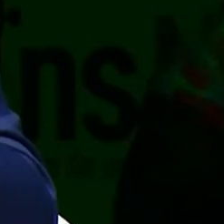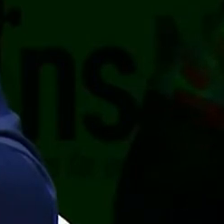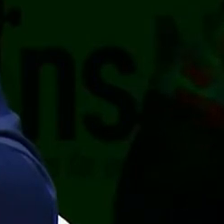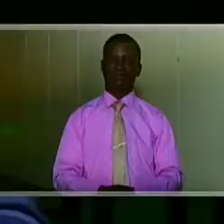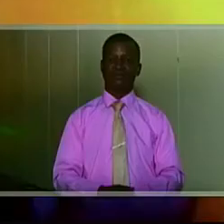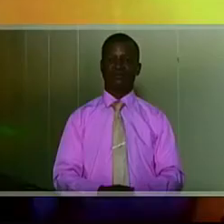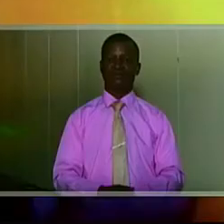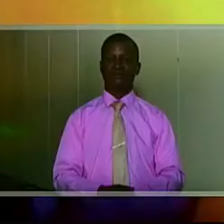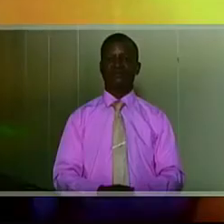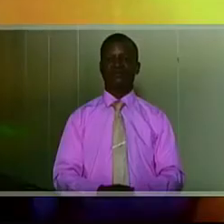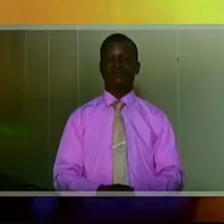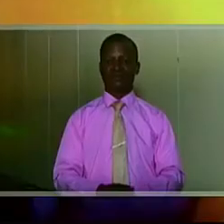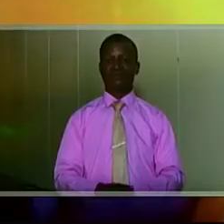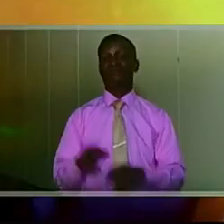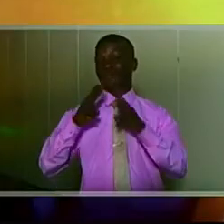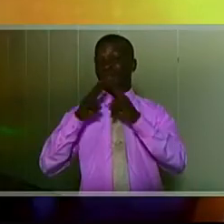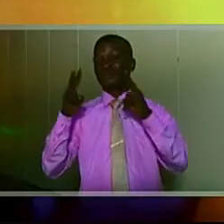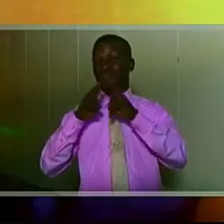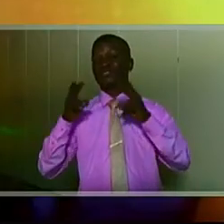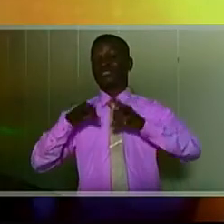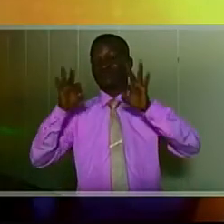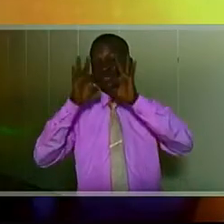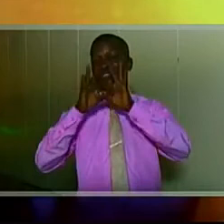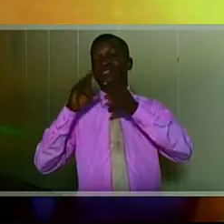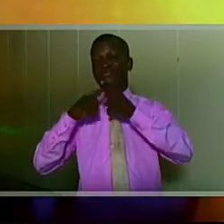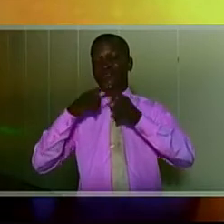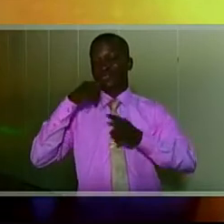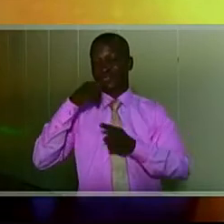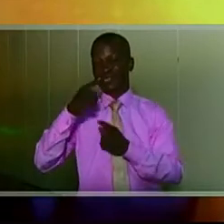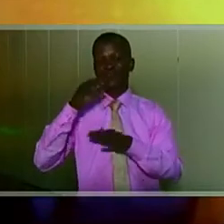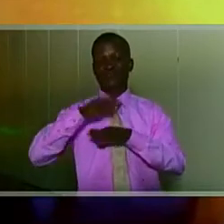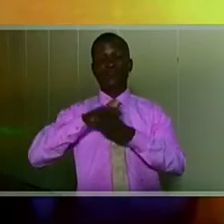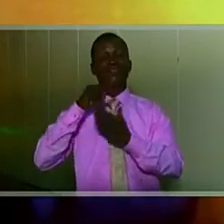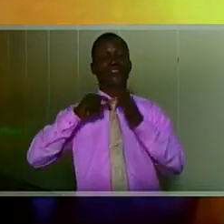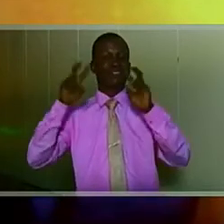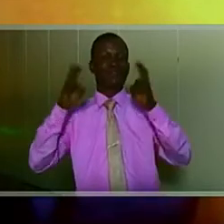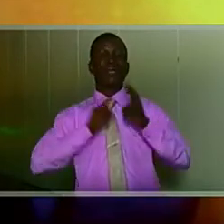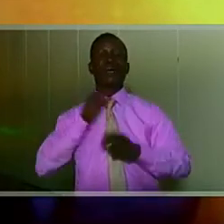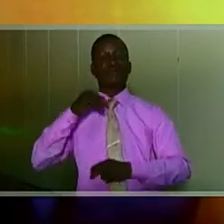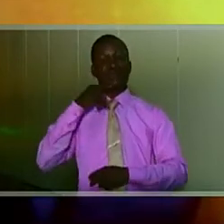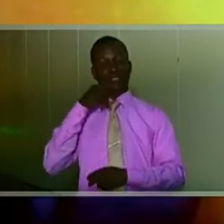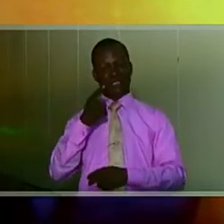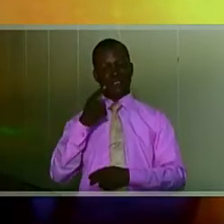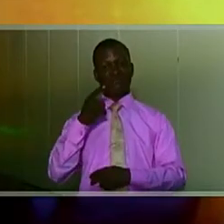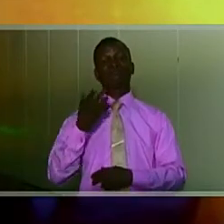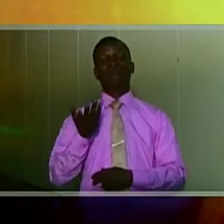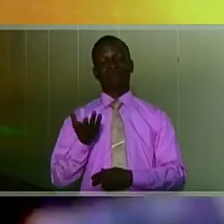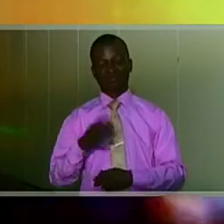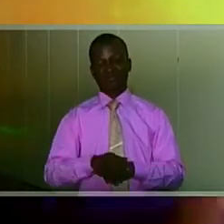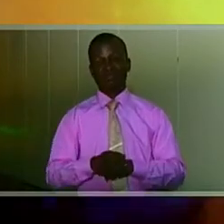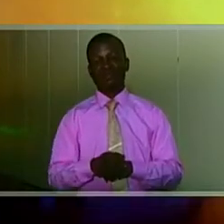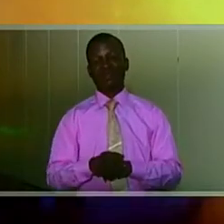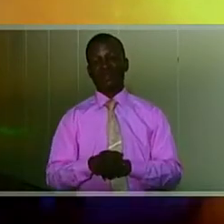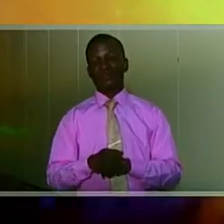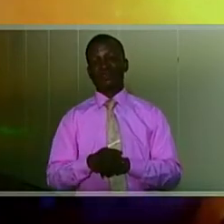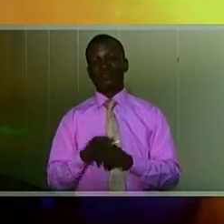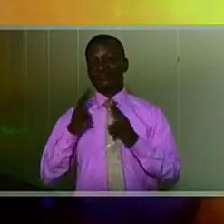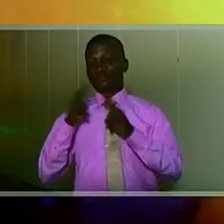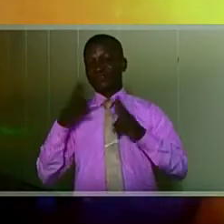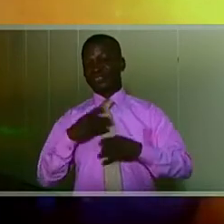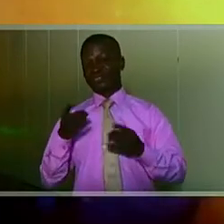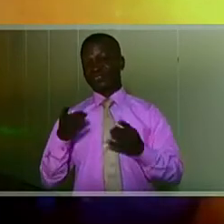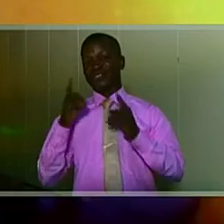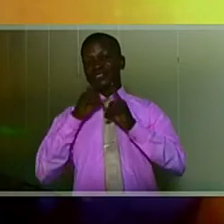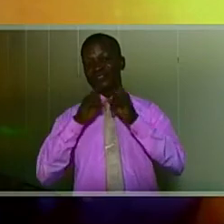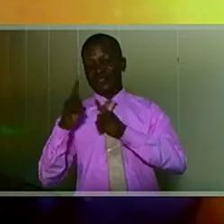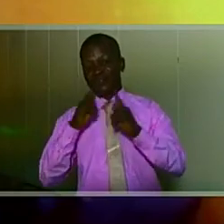So I think it's very important to set that in context. I will say that I find interesting some of the